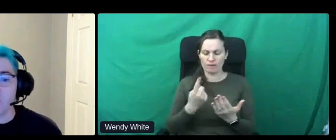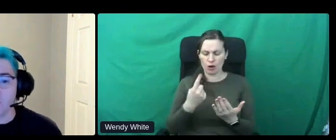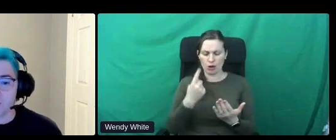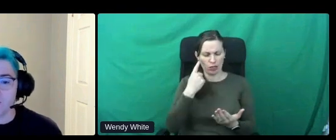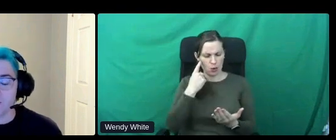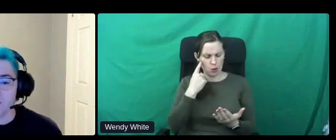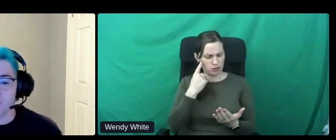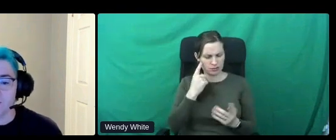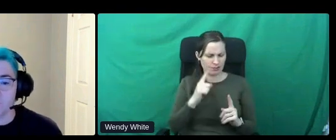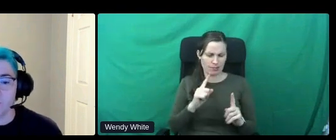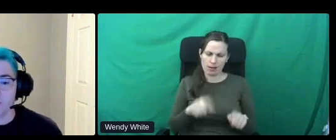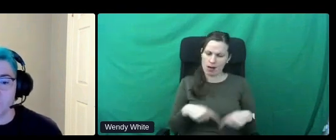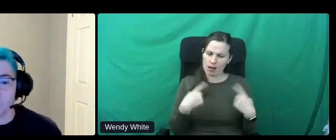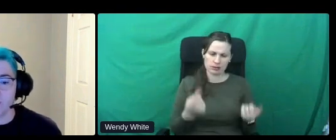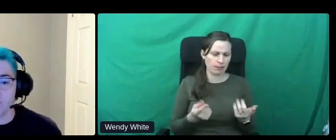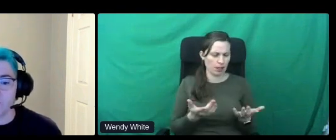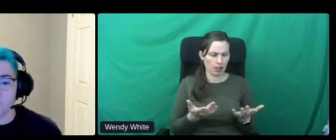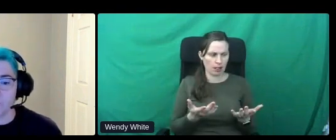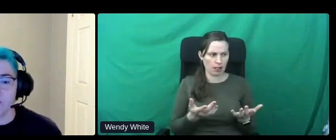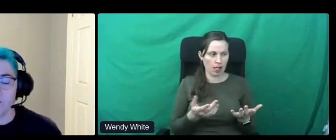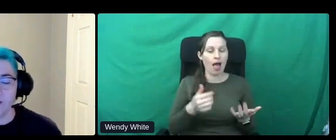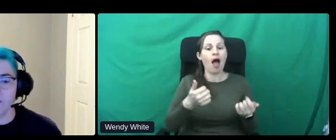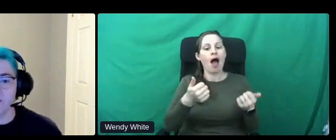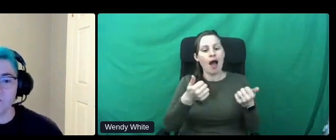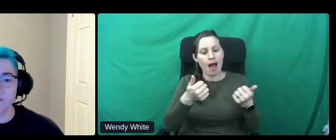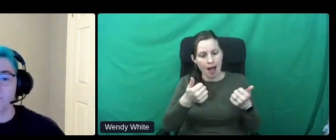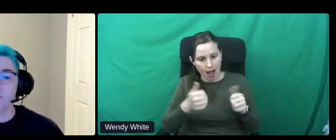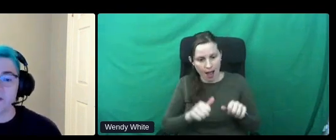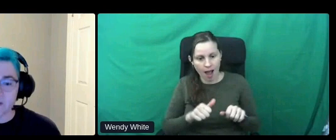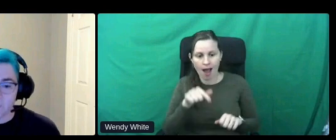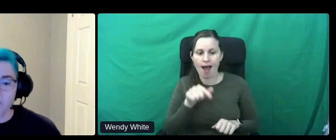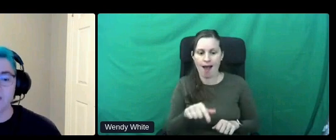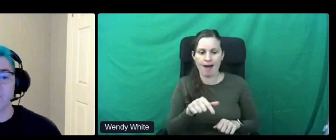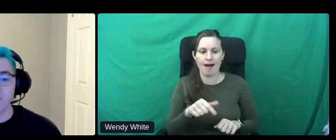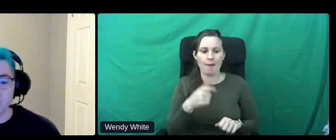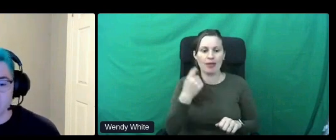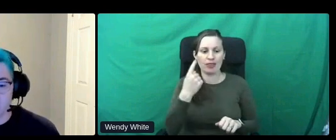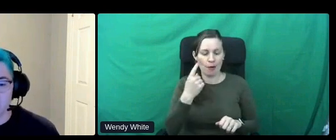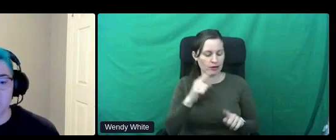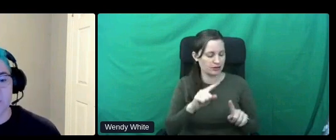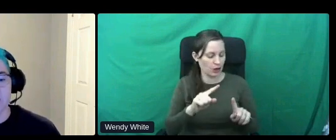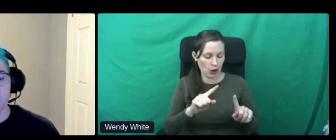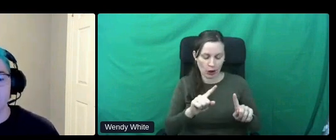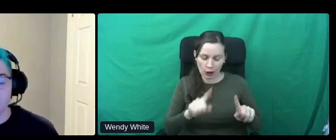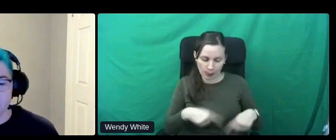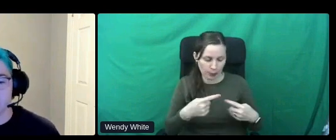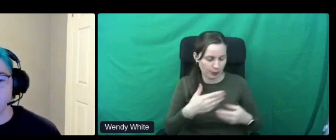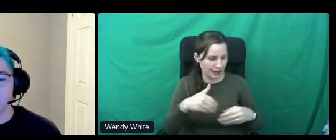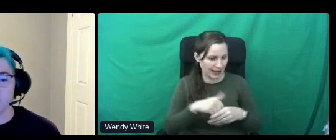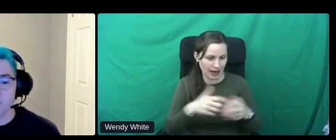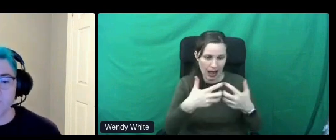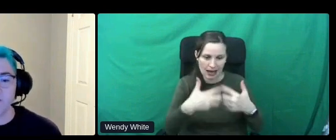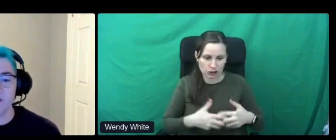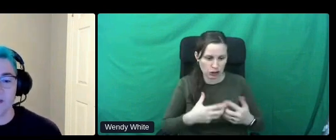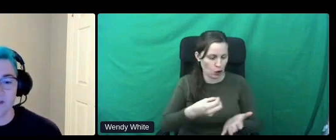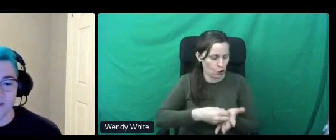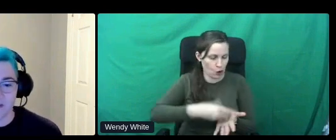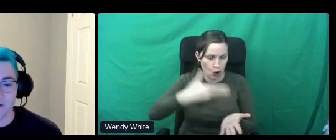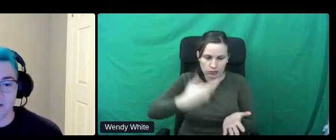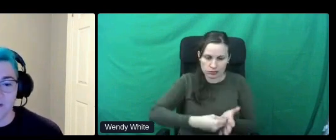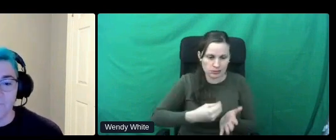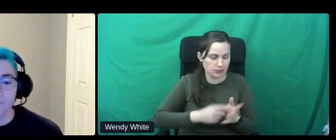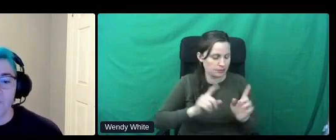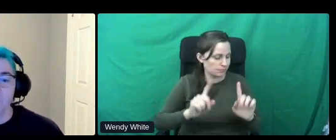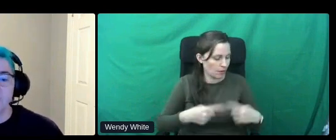it at all to the point where we thought this was completely impossible in our engine. It was too costly. We weren't going to be able to get it